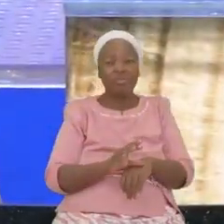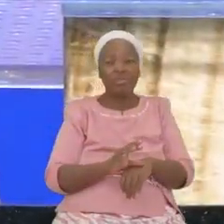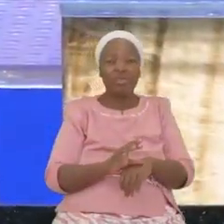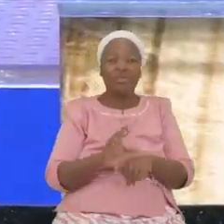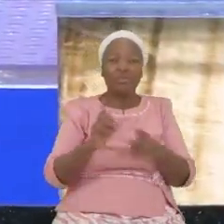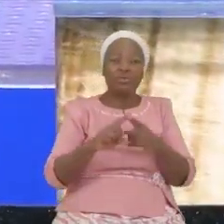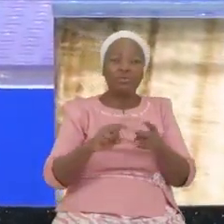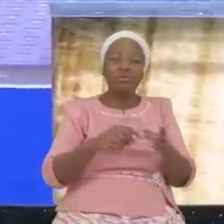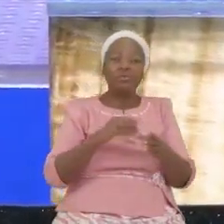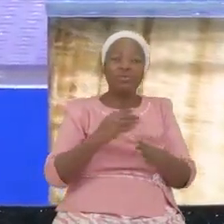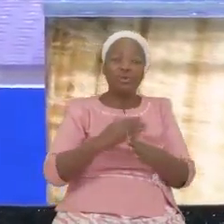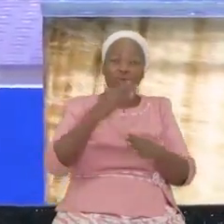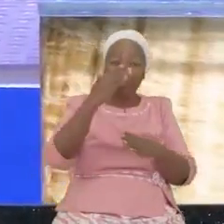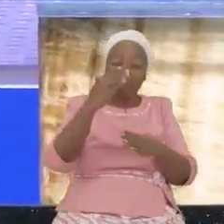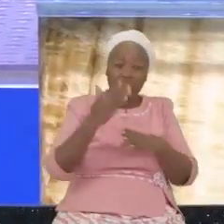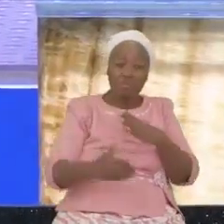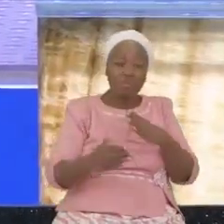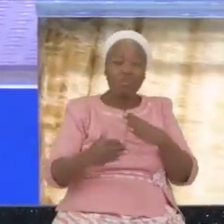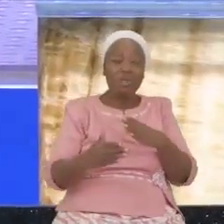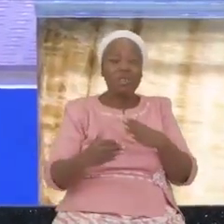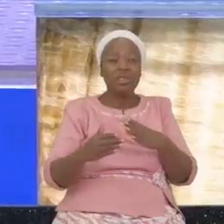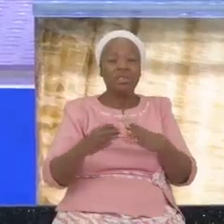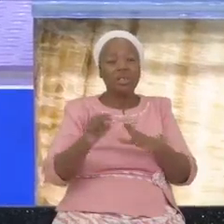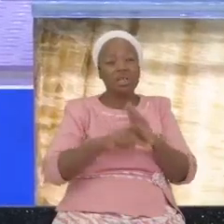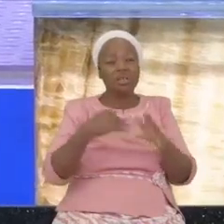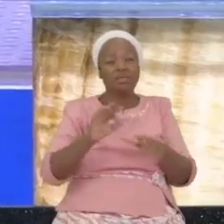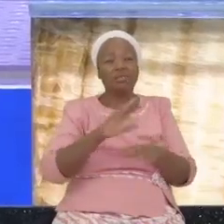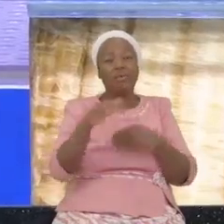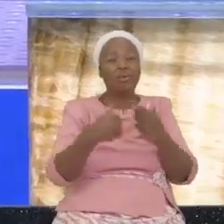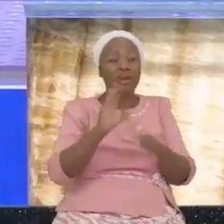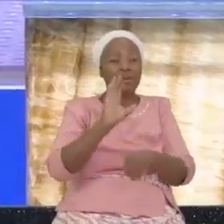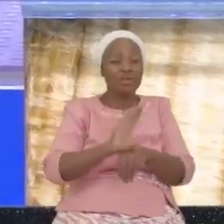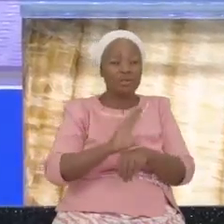to the whole of our church. Peace.